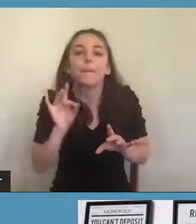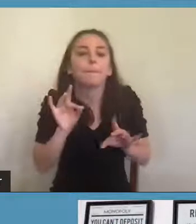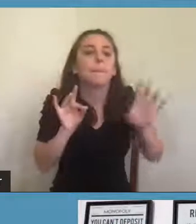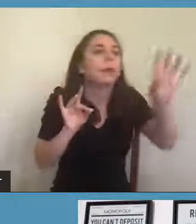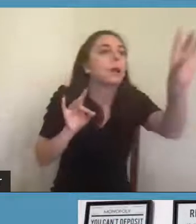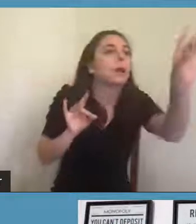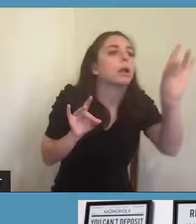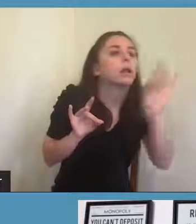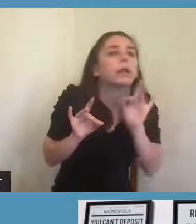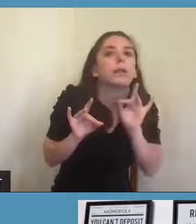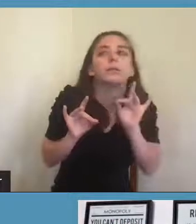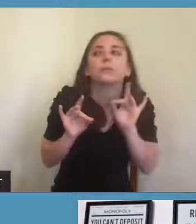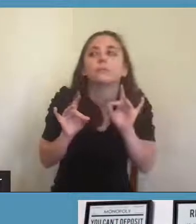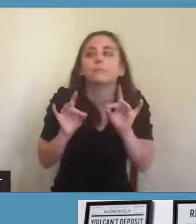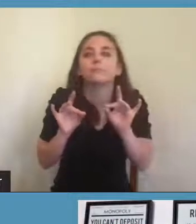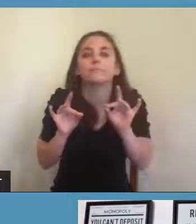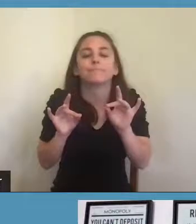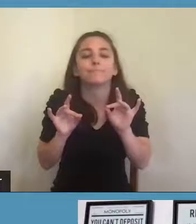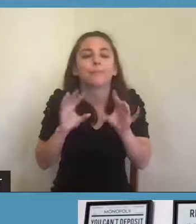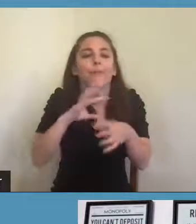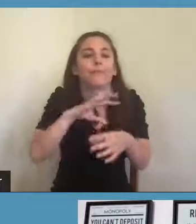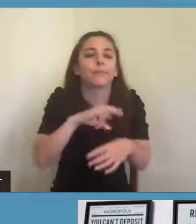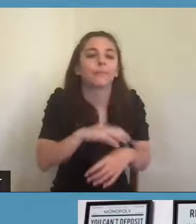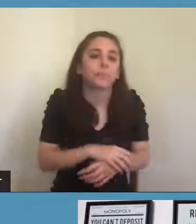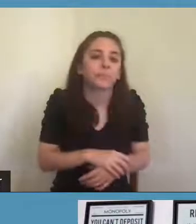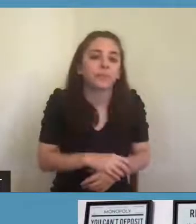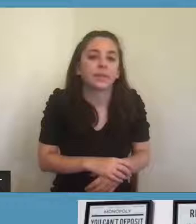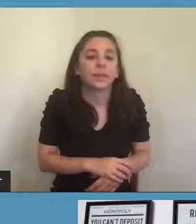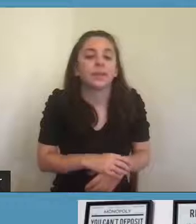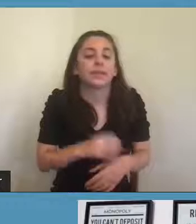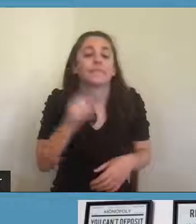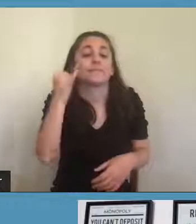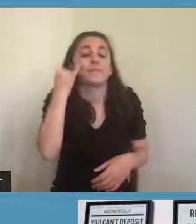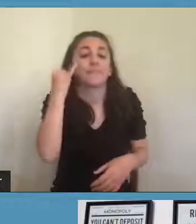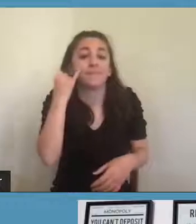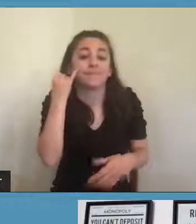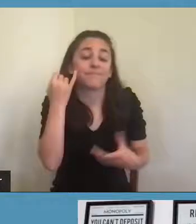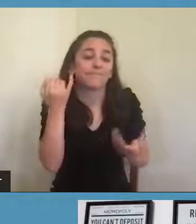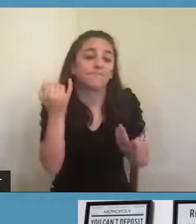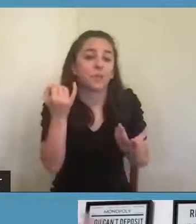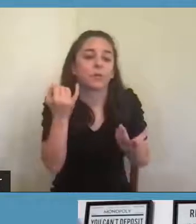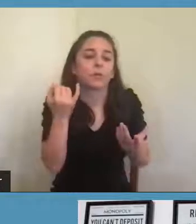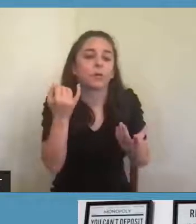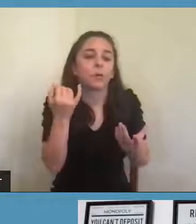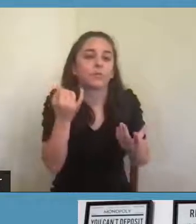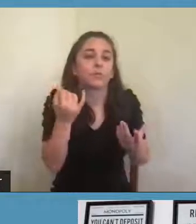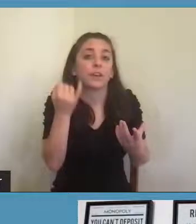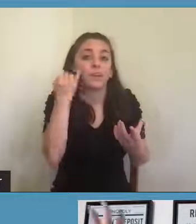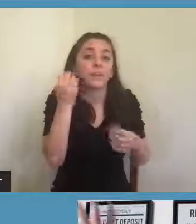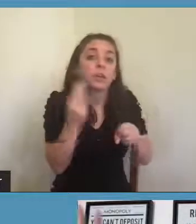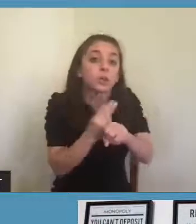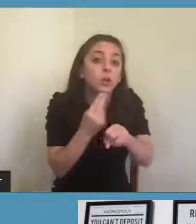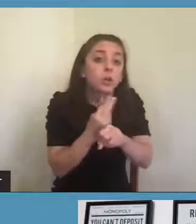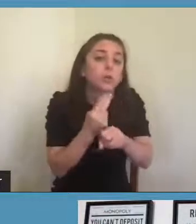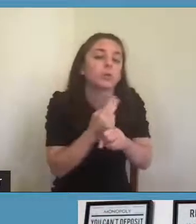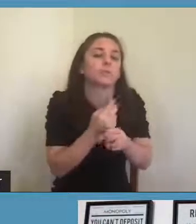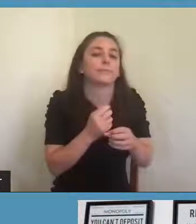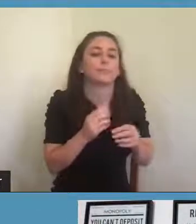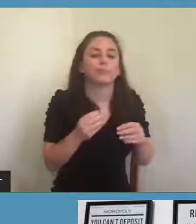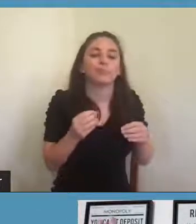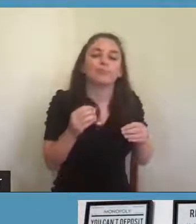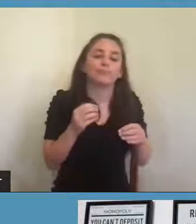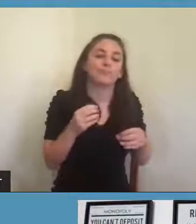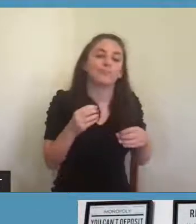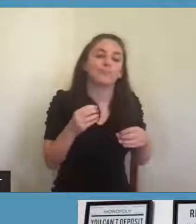and make something with it. So if anything, I would use AI as just fodder, as inspiration, as